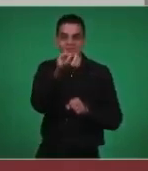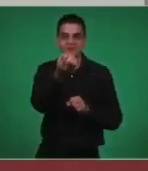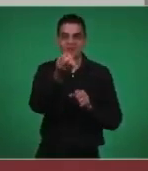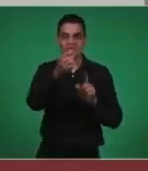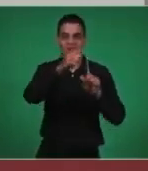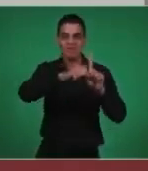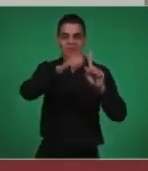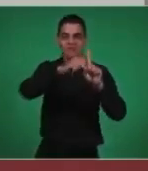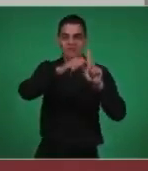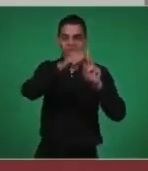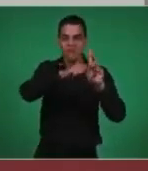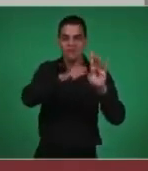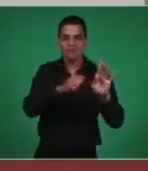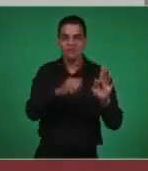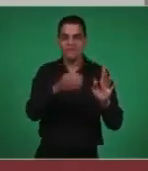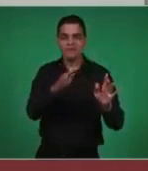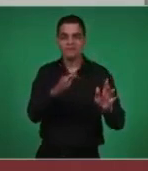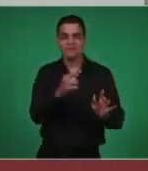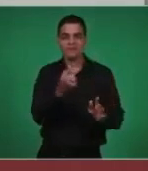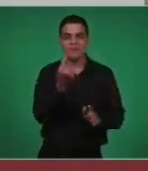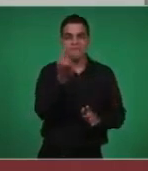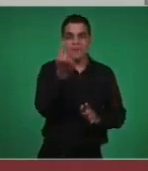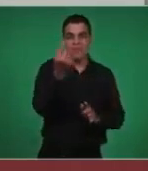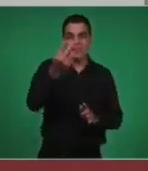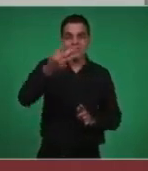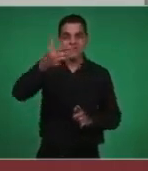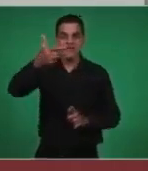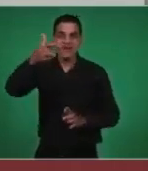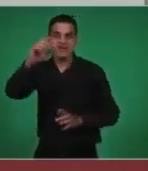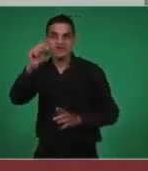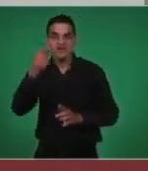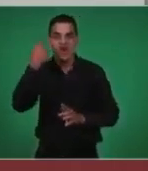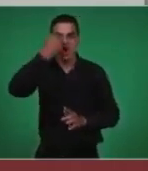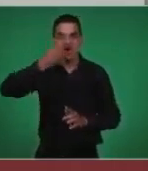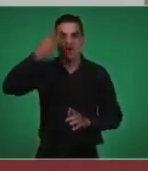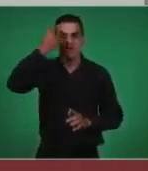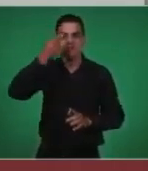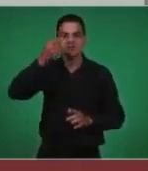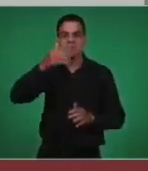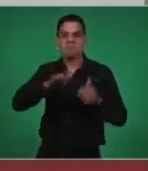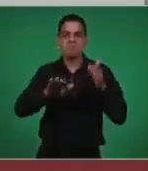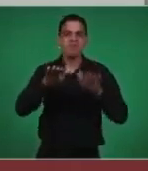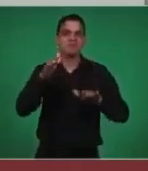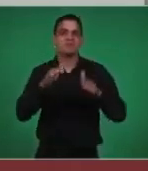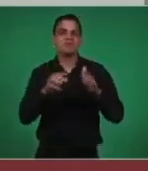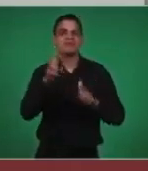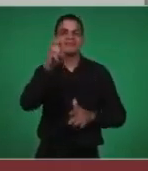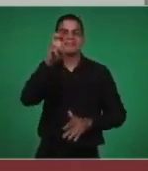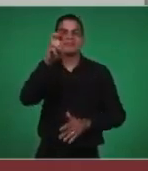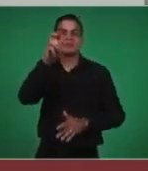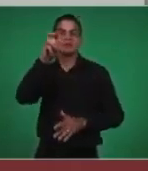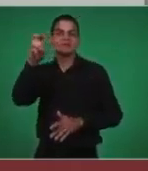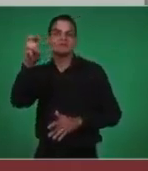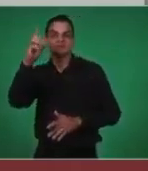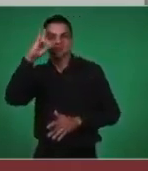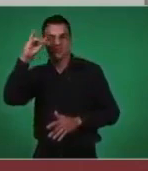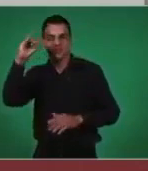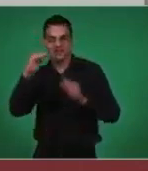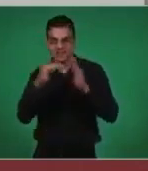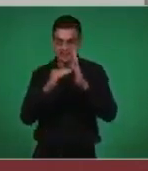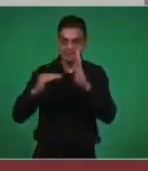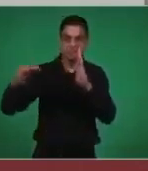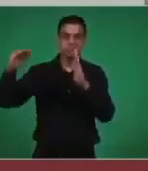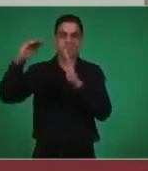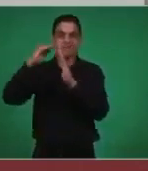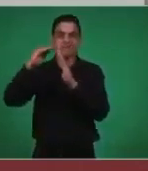to 1,320 hours, which are 55 days of study. It's more.